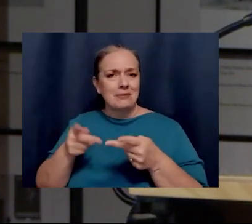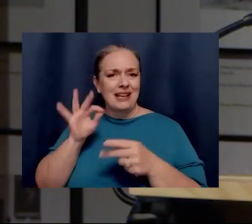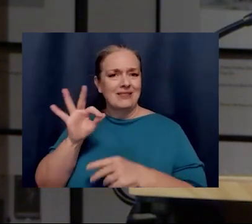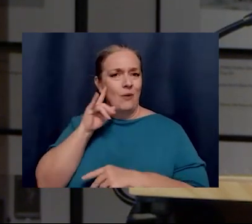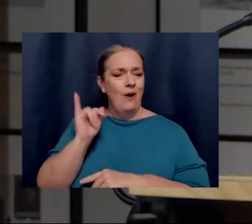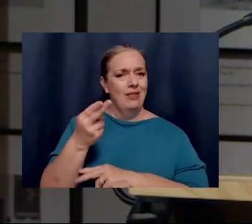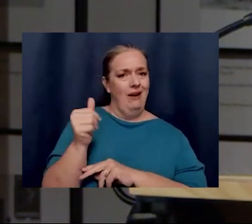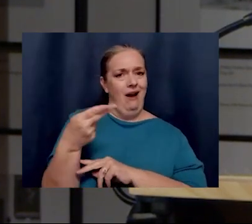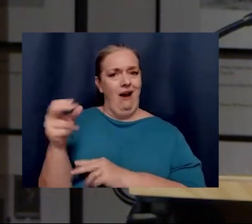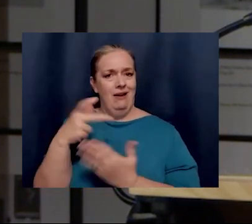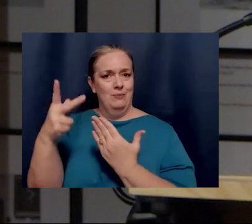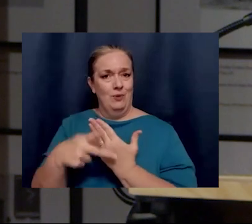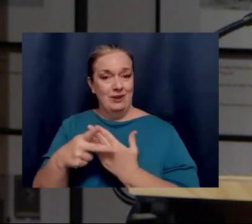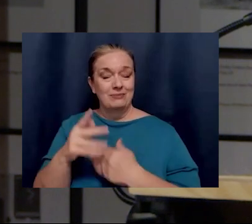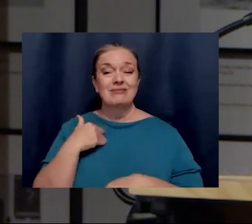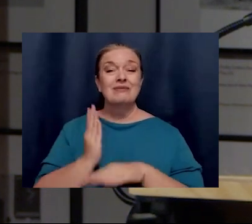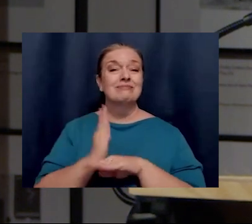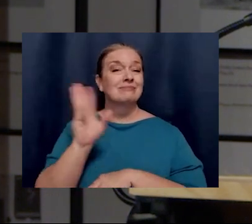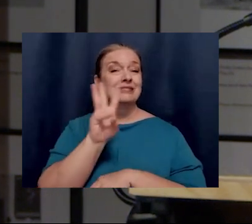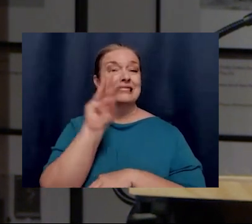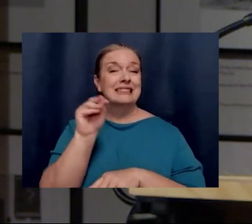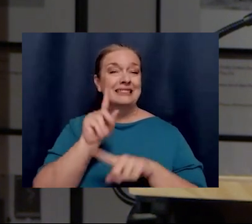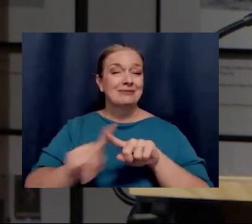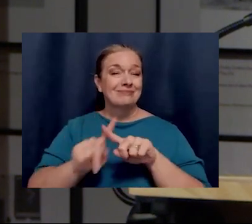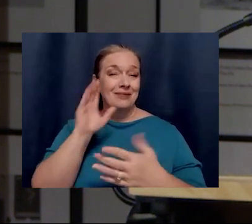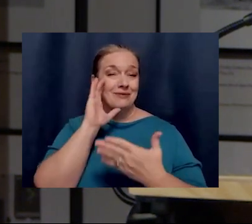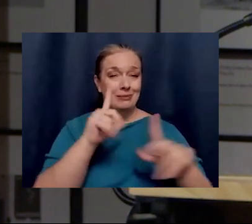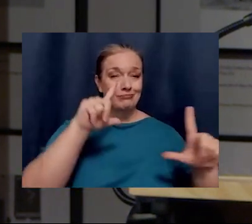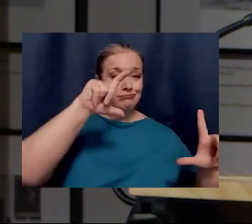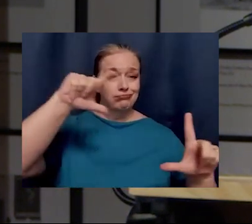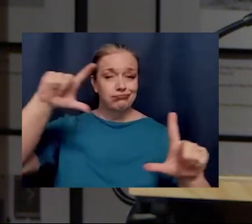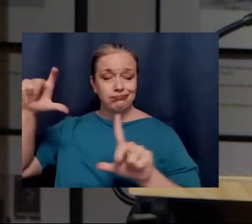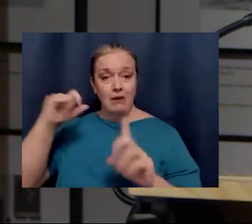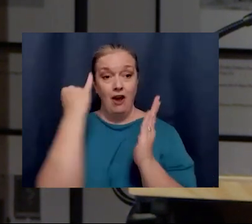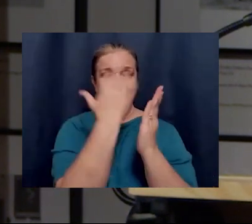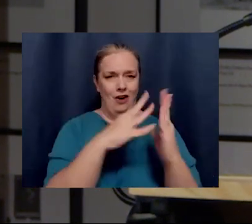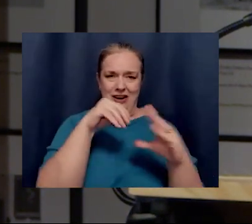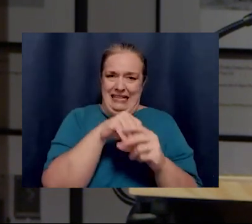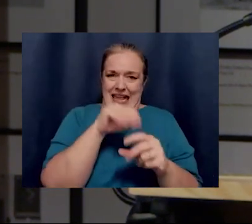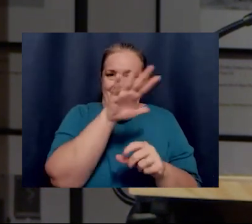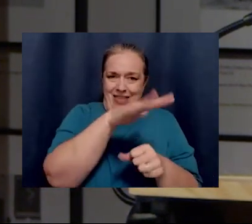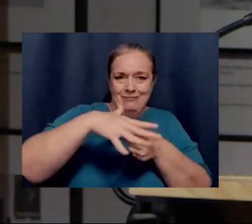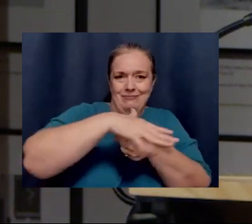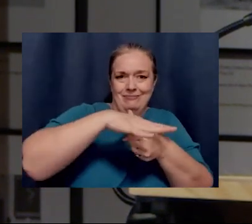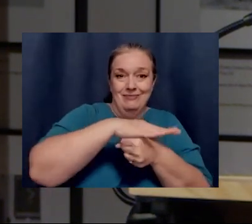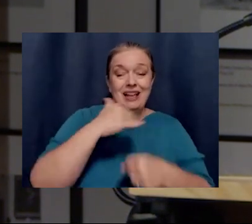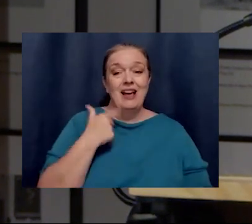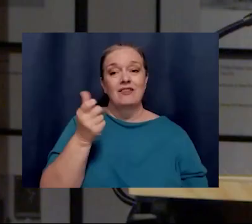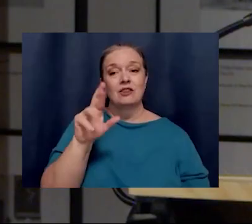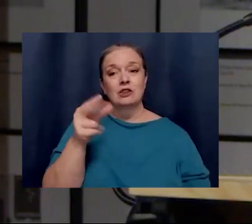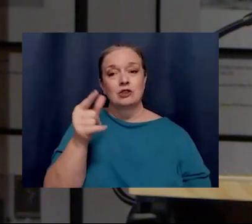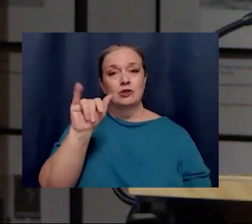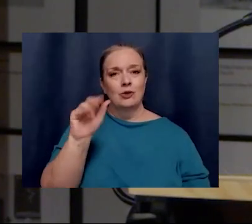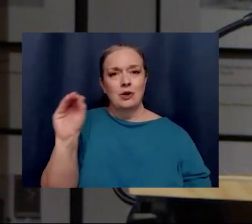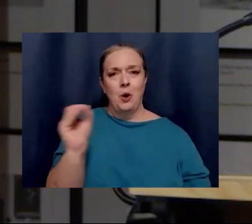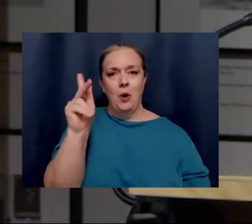Art Begins features over 60 stunning photographs of artists in their creative sanctuaries, from Georgia O'Keeffe, don't know where